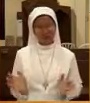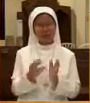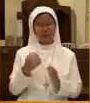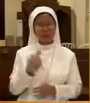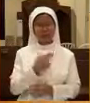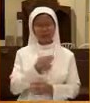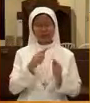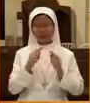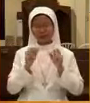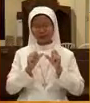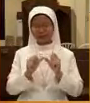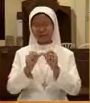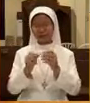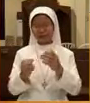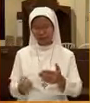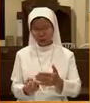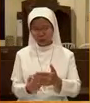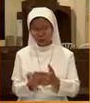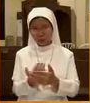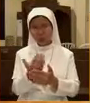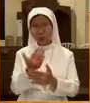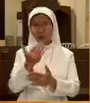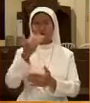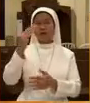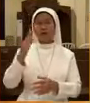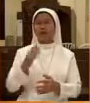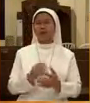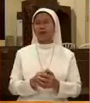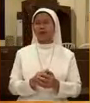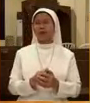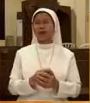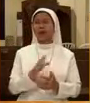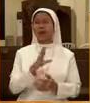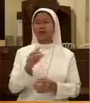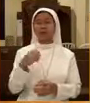continue growing. Na wag tayo, so to say,